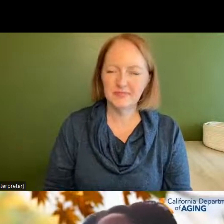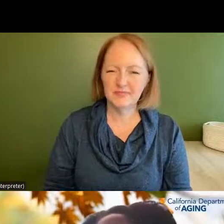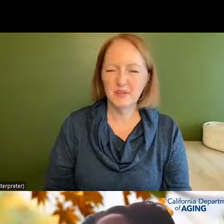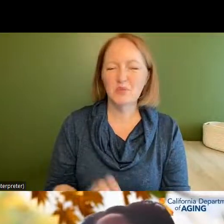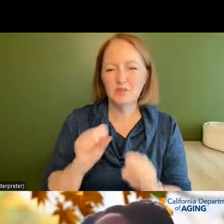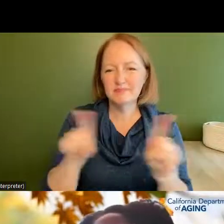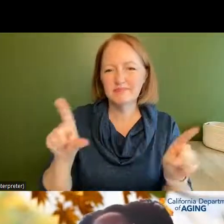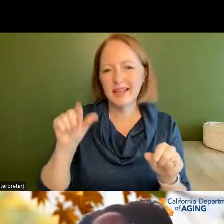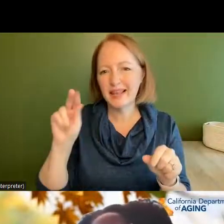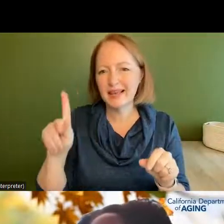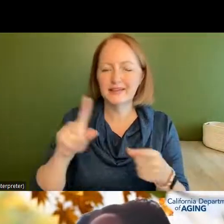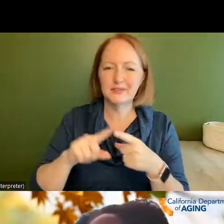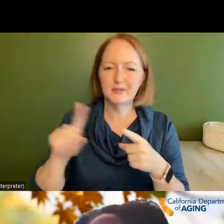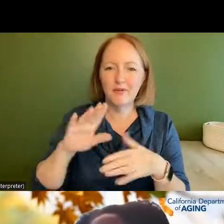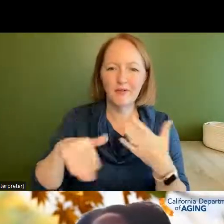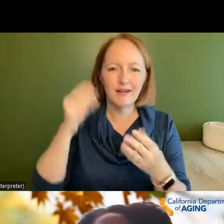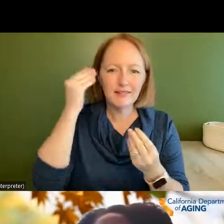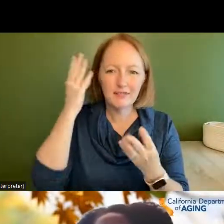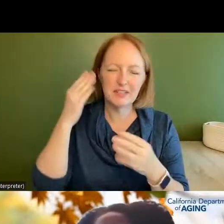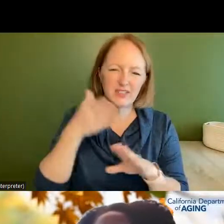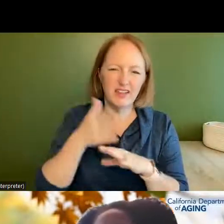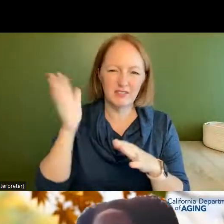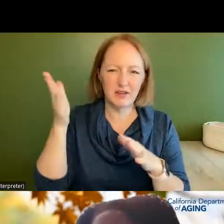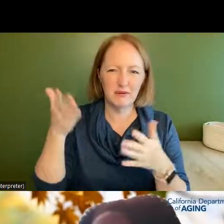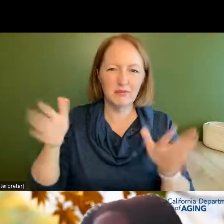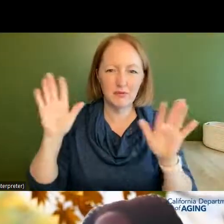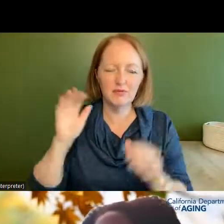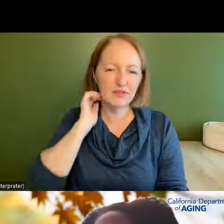to all of that information once the webinar is over.